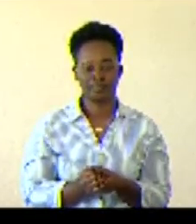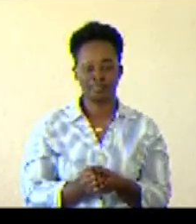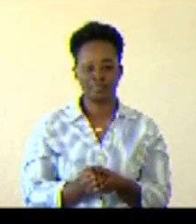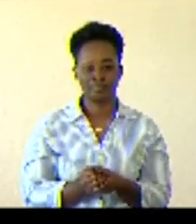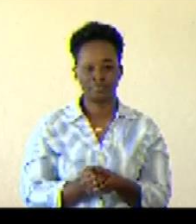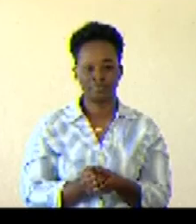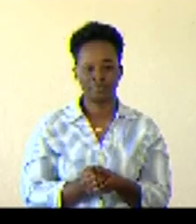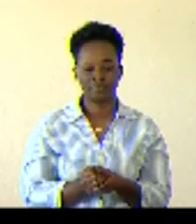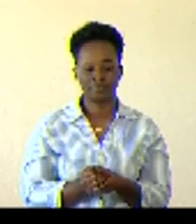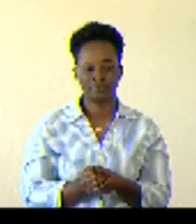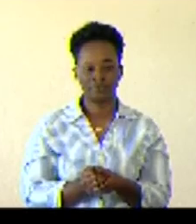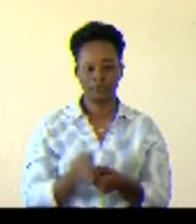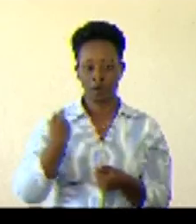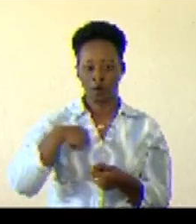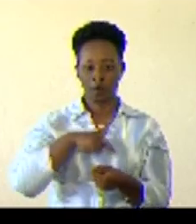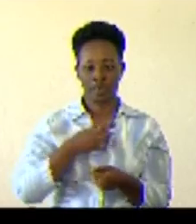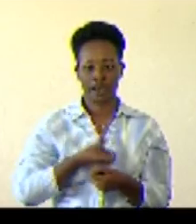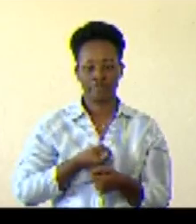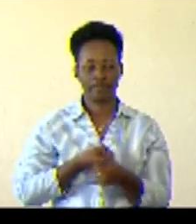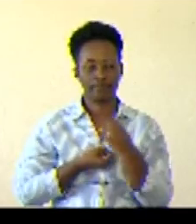How do we work it out? So we have